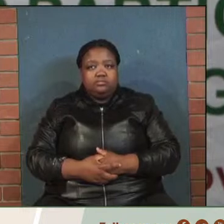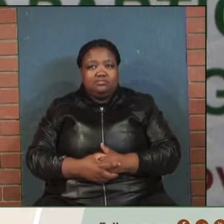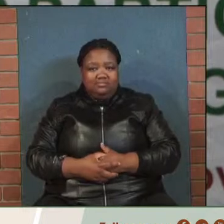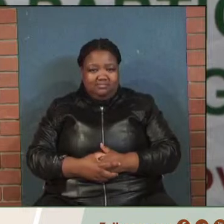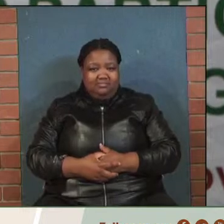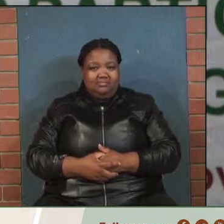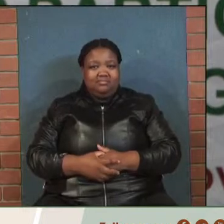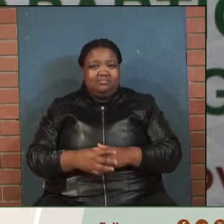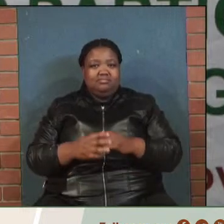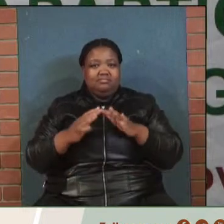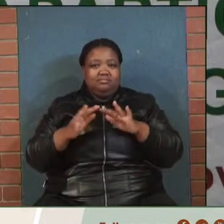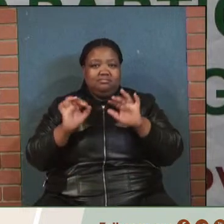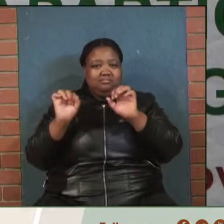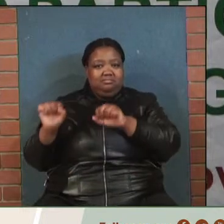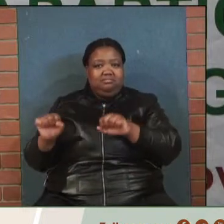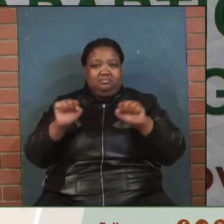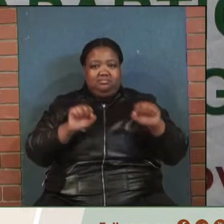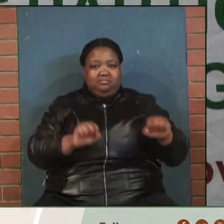Amen.